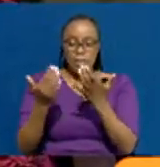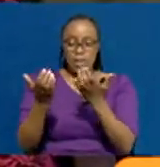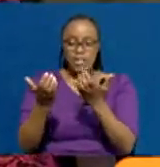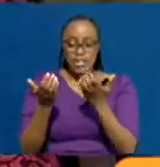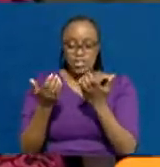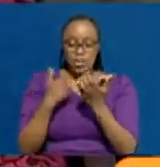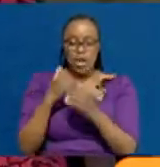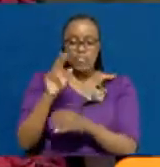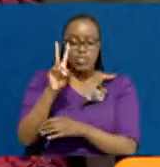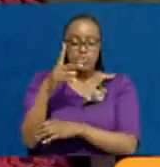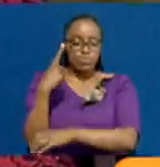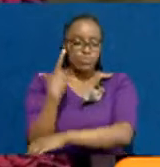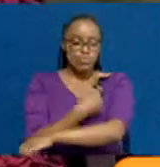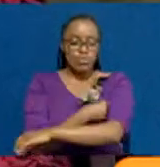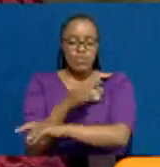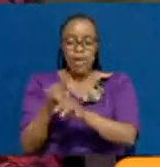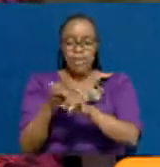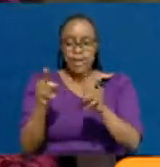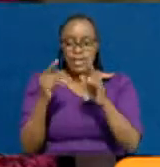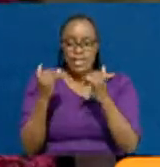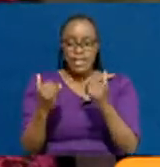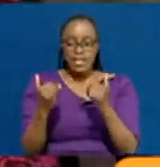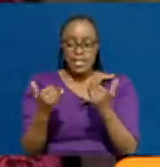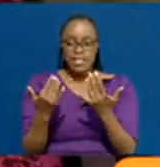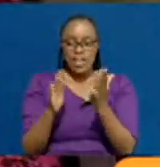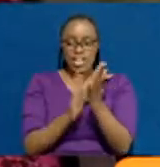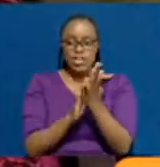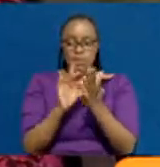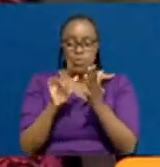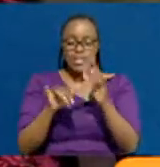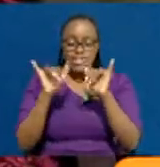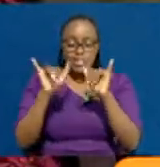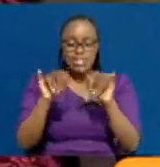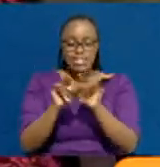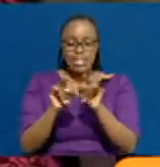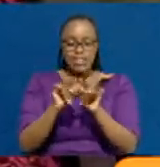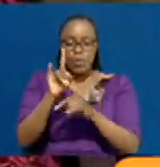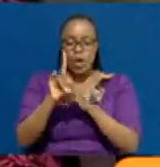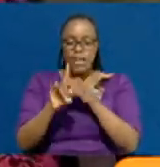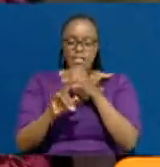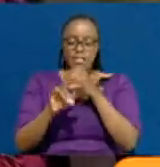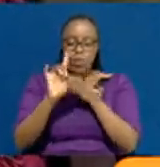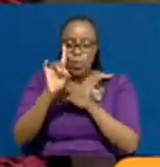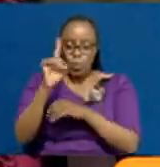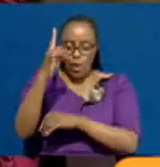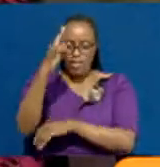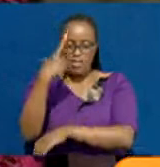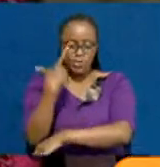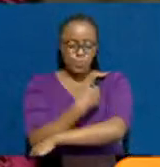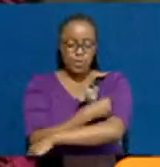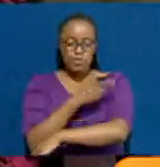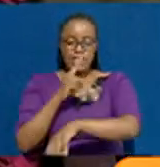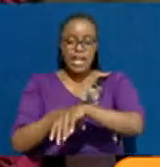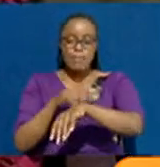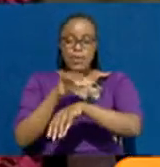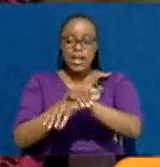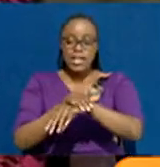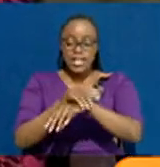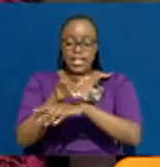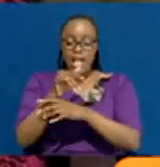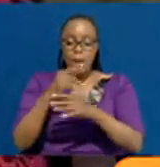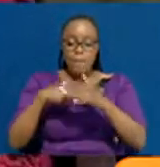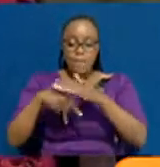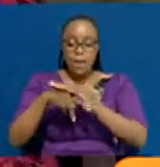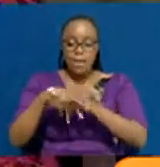2 doses, but the current global recommendation still remains that it's a 1-dose vaccine. So once you received your primary